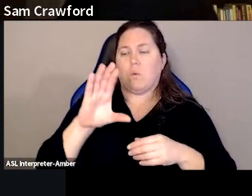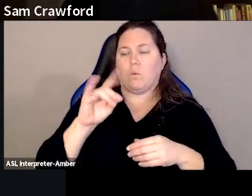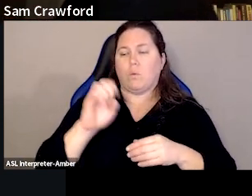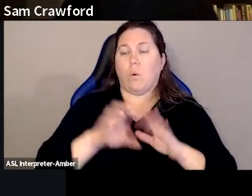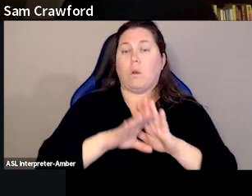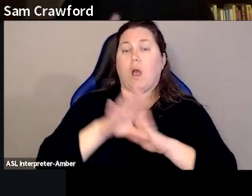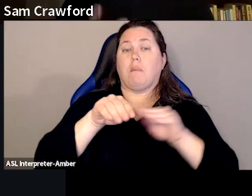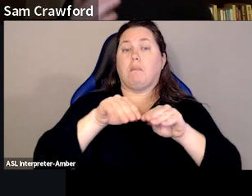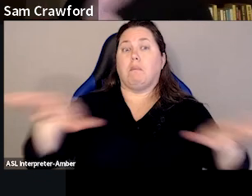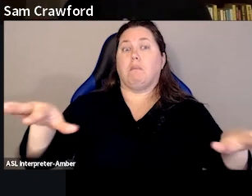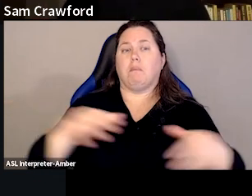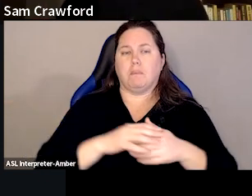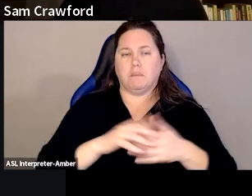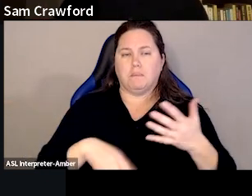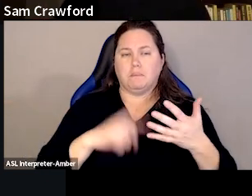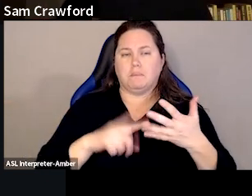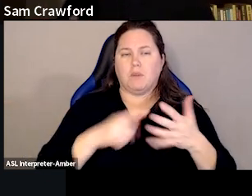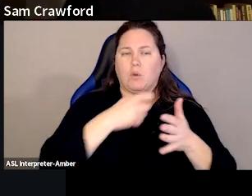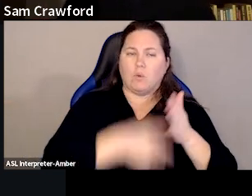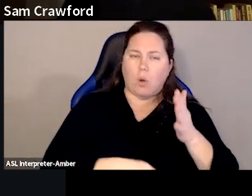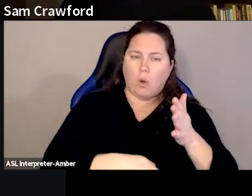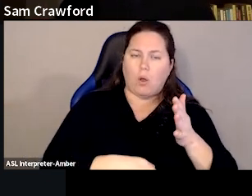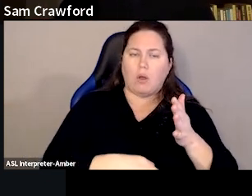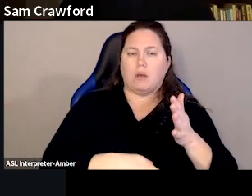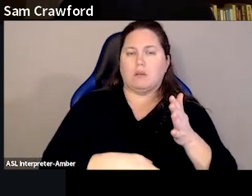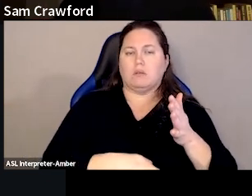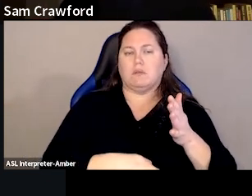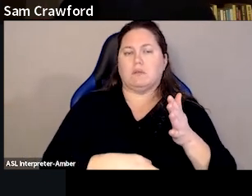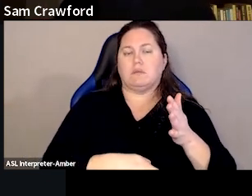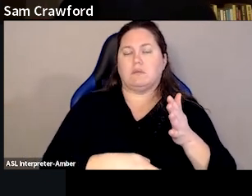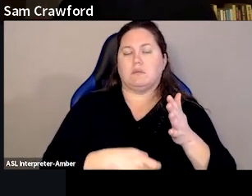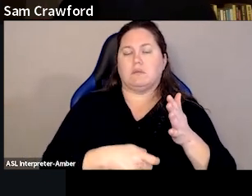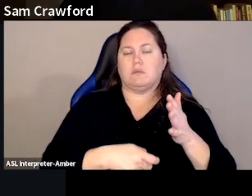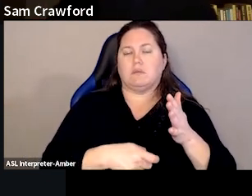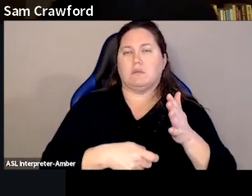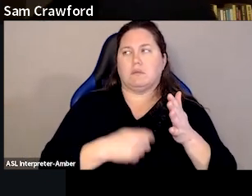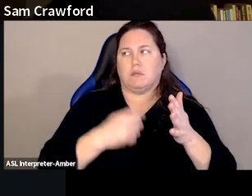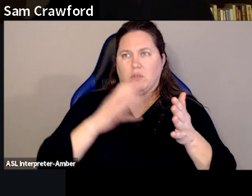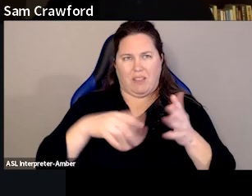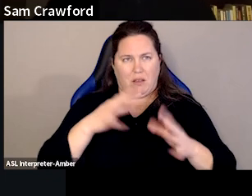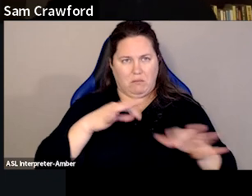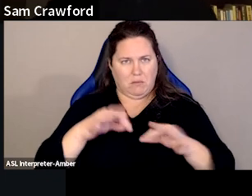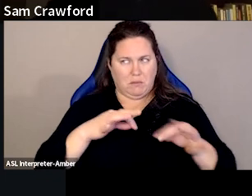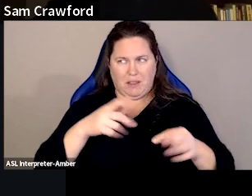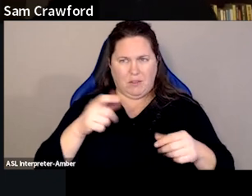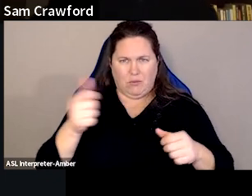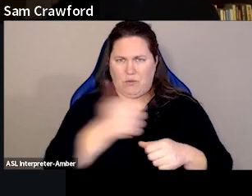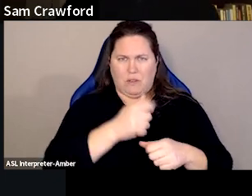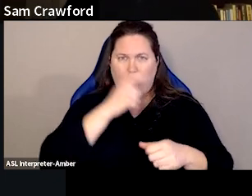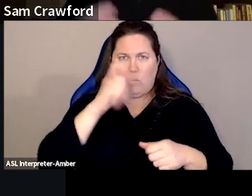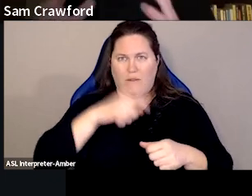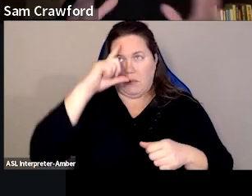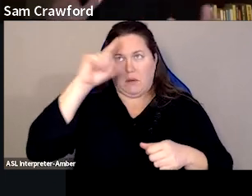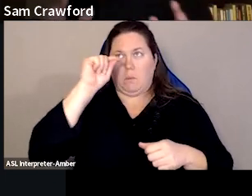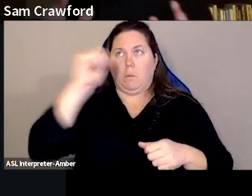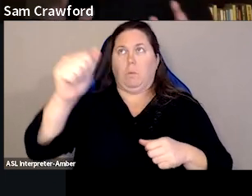code era. Then we did some cost comparisons and discussed why you no longer have to be a wizard to understand web design. I then